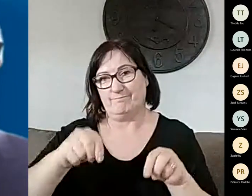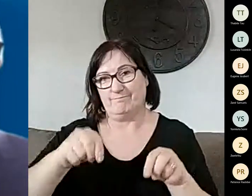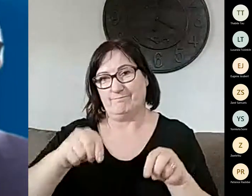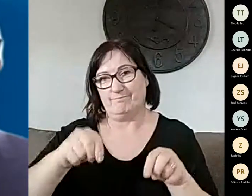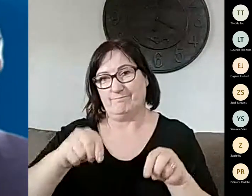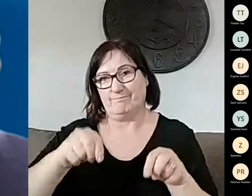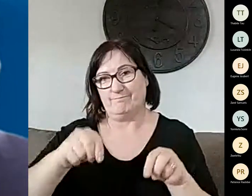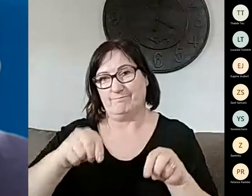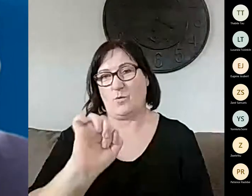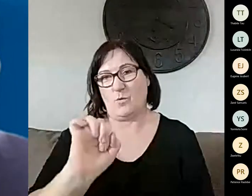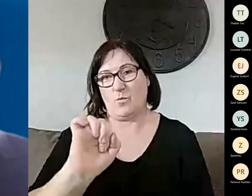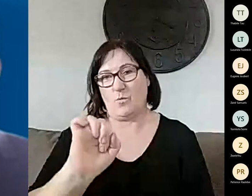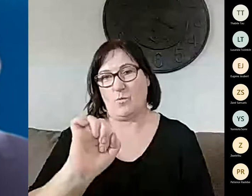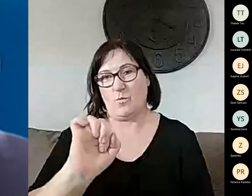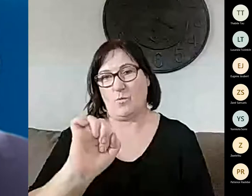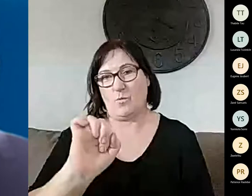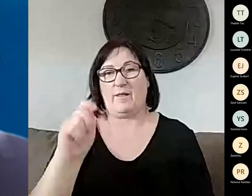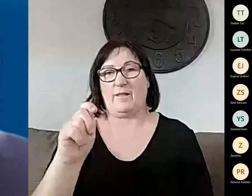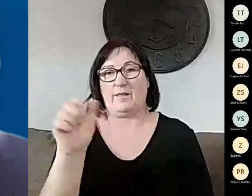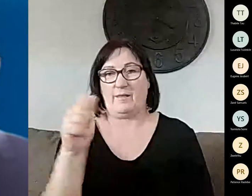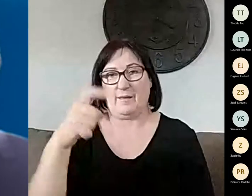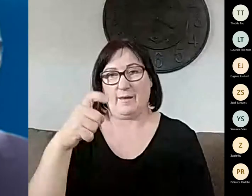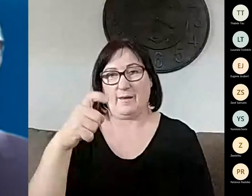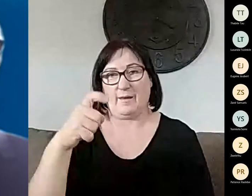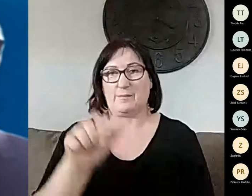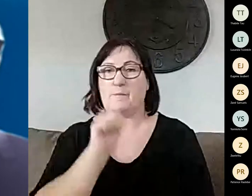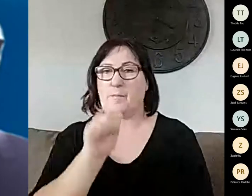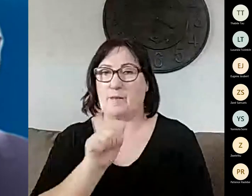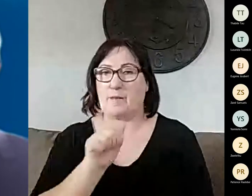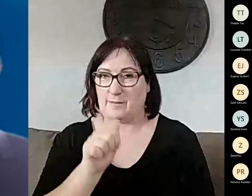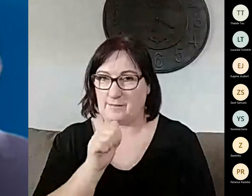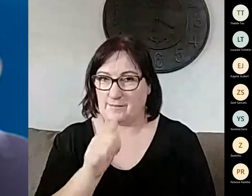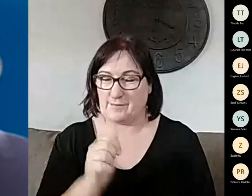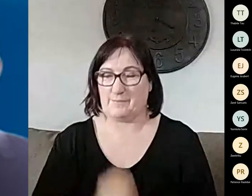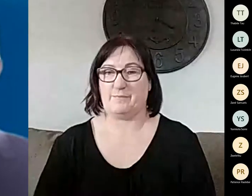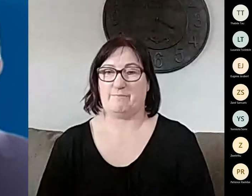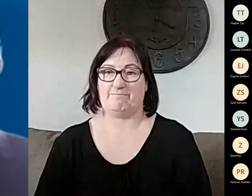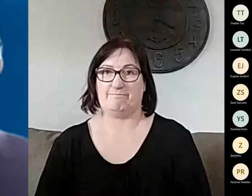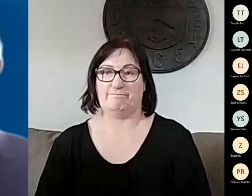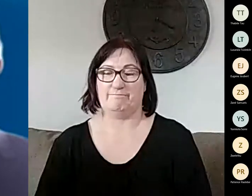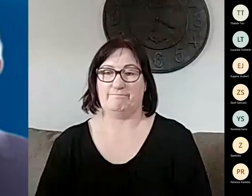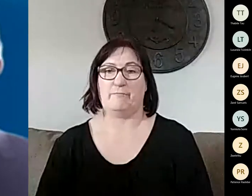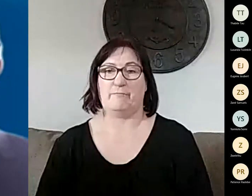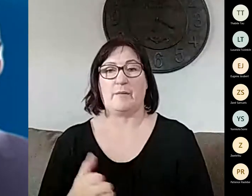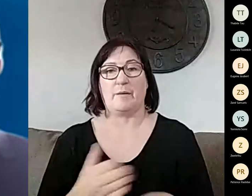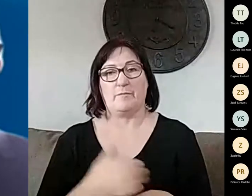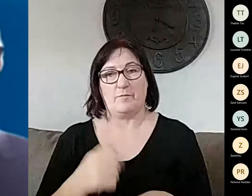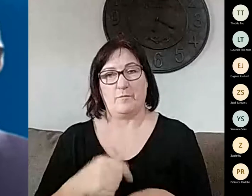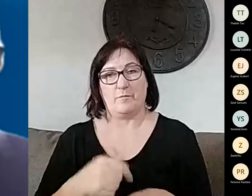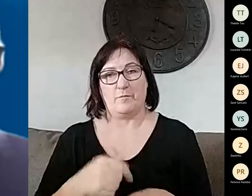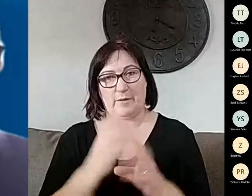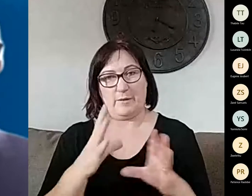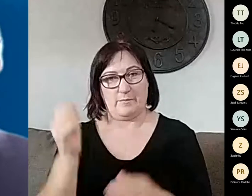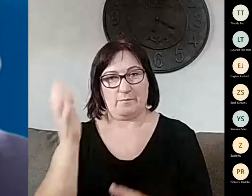#YourTaxMatters. Before we go into the presentations by SARS, allow me to introduce Rashid